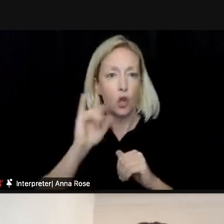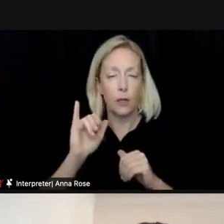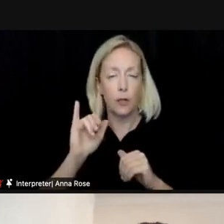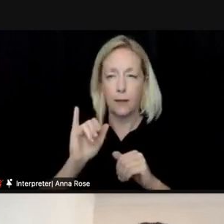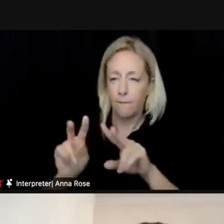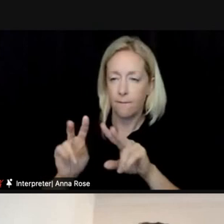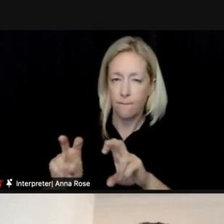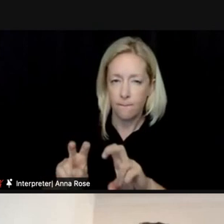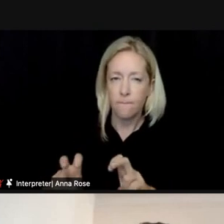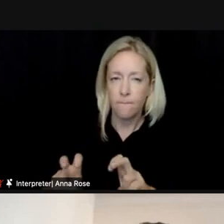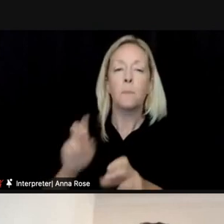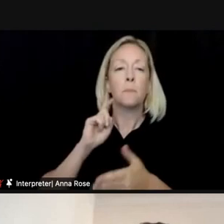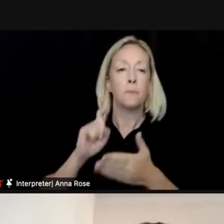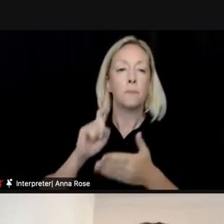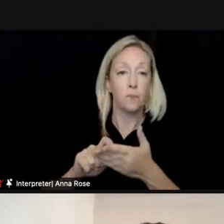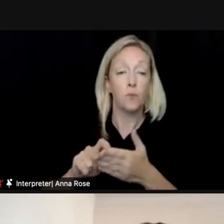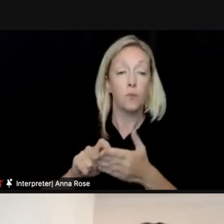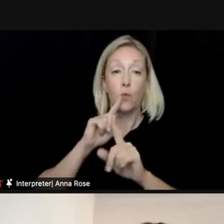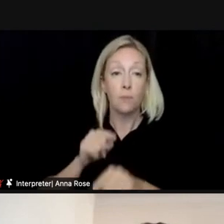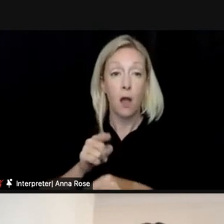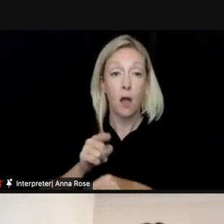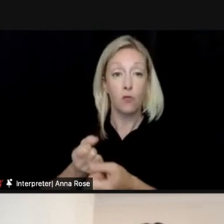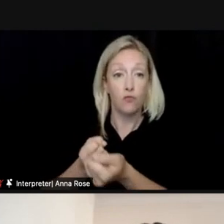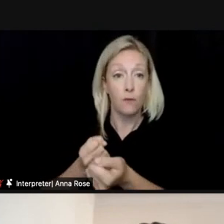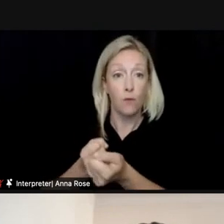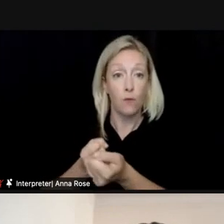that, to reinforce that and build on that.